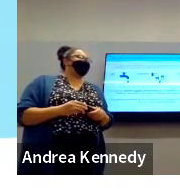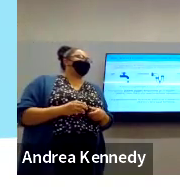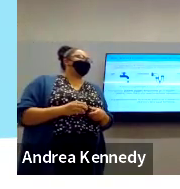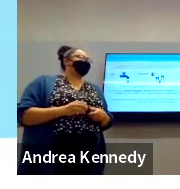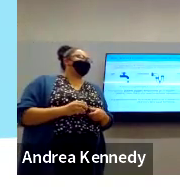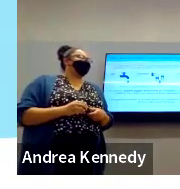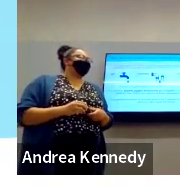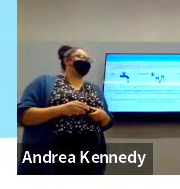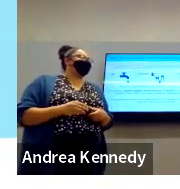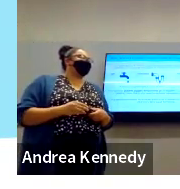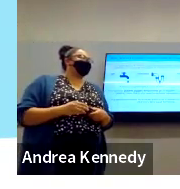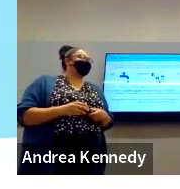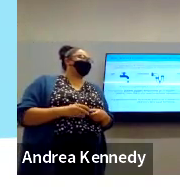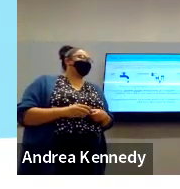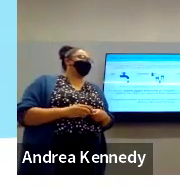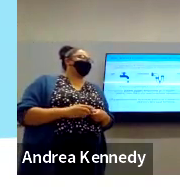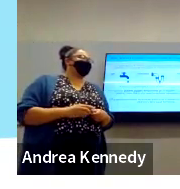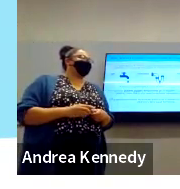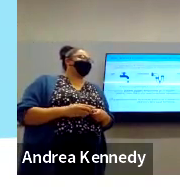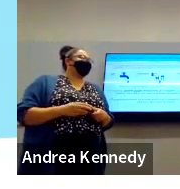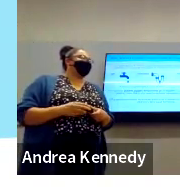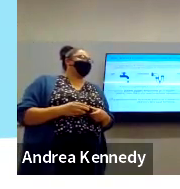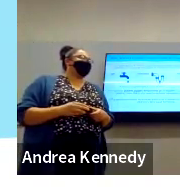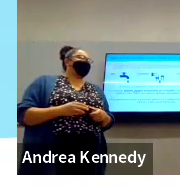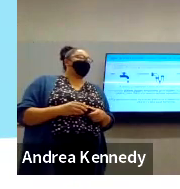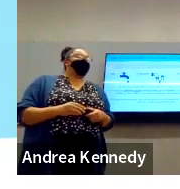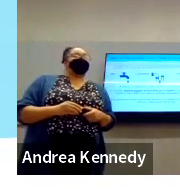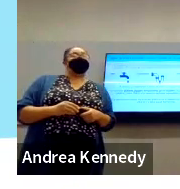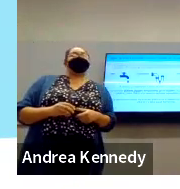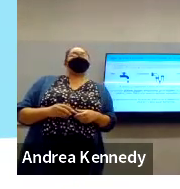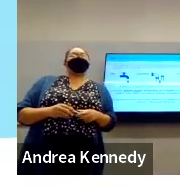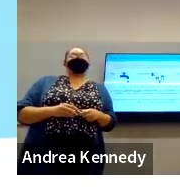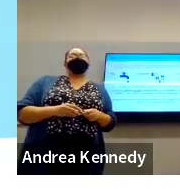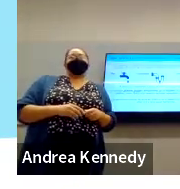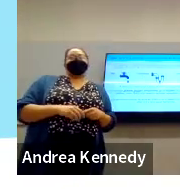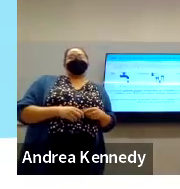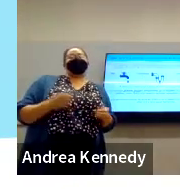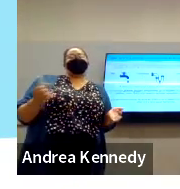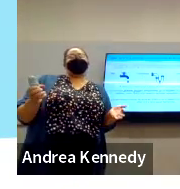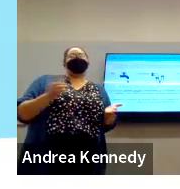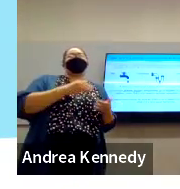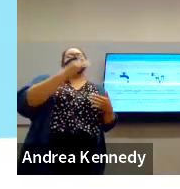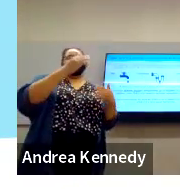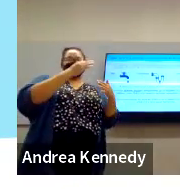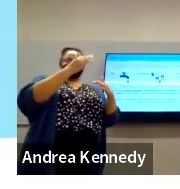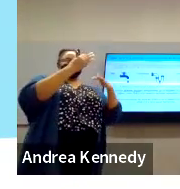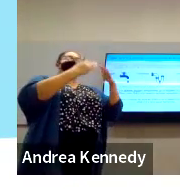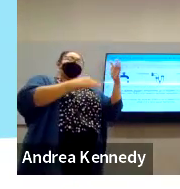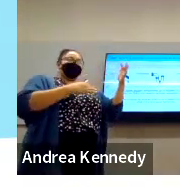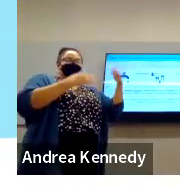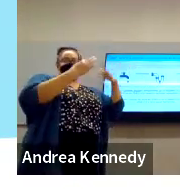we supposed to be basically in agreement with the landlord? So the landlord's gonna have to fill